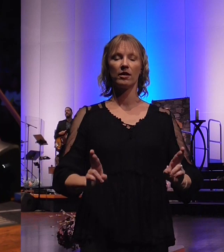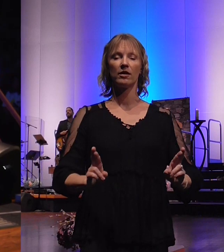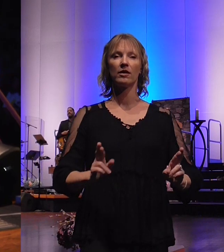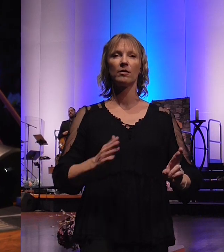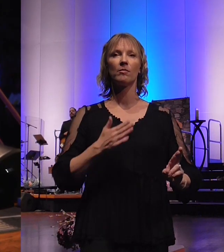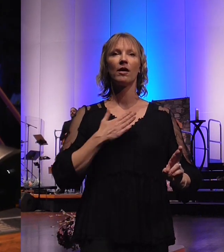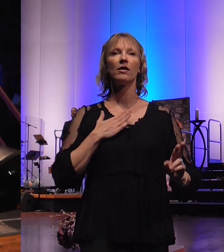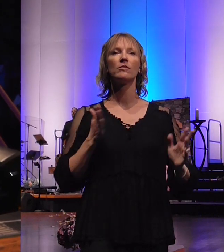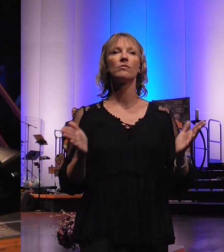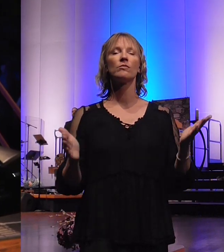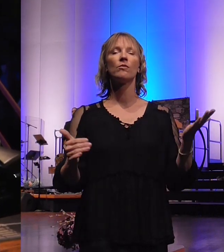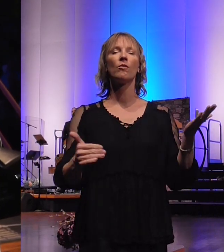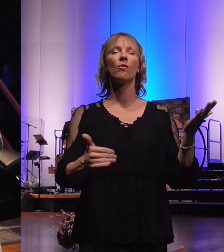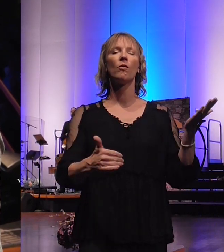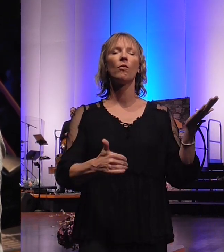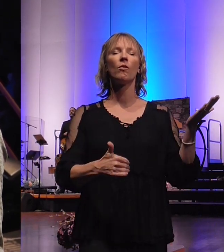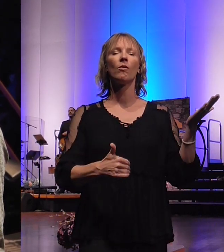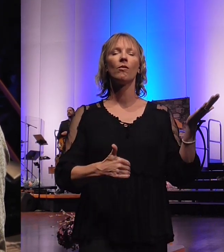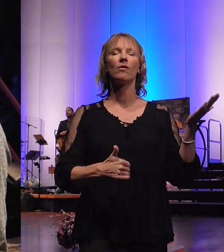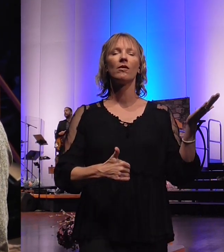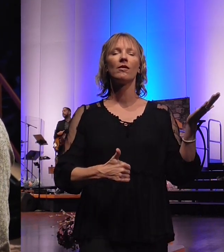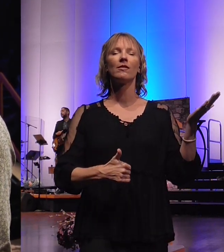my soul.